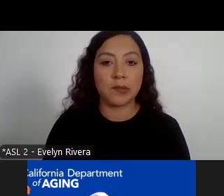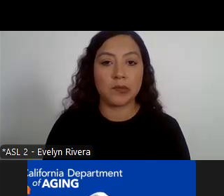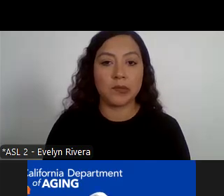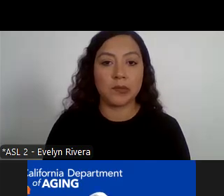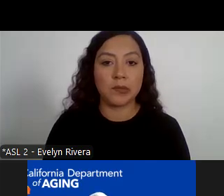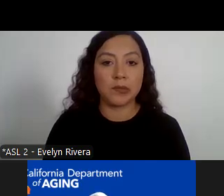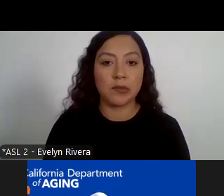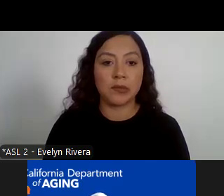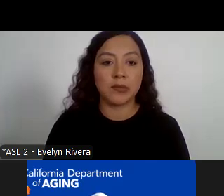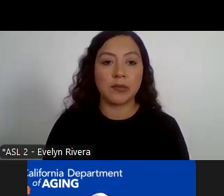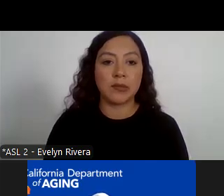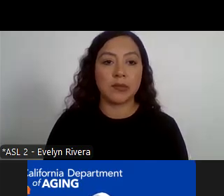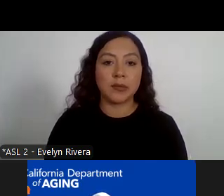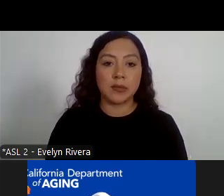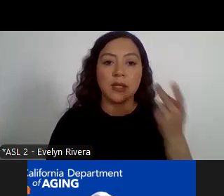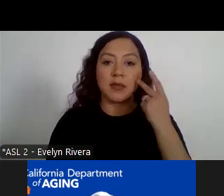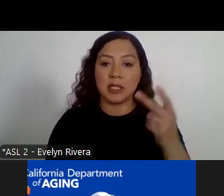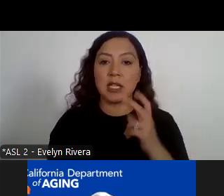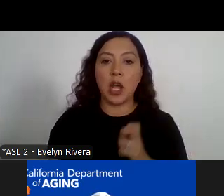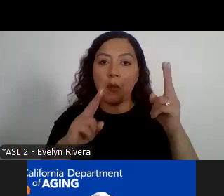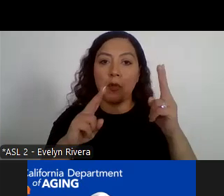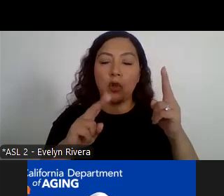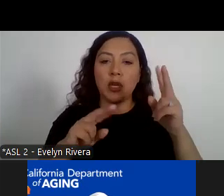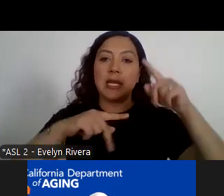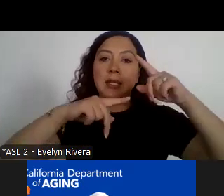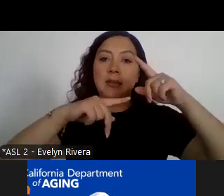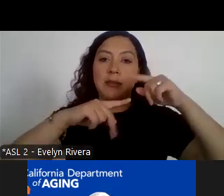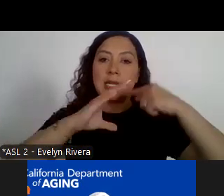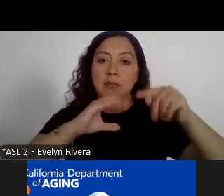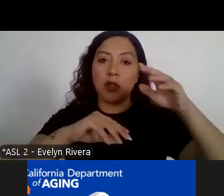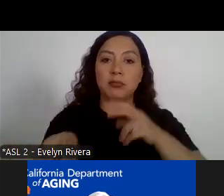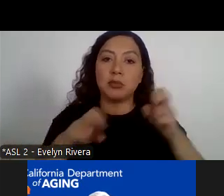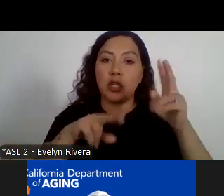And I see it's been put in the chat as well. So thank you, Jackie.